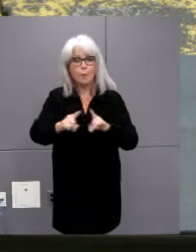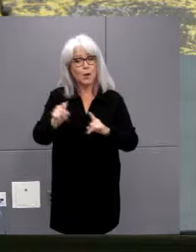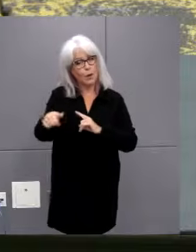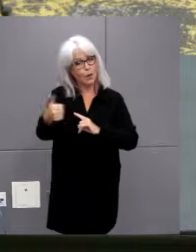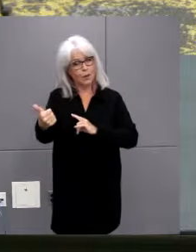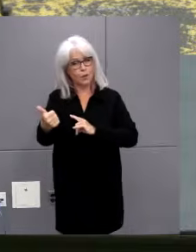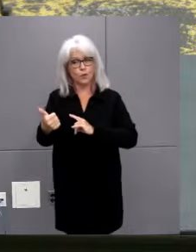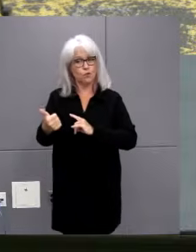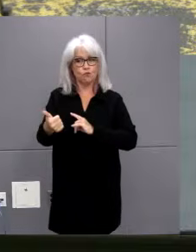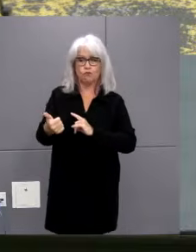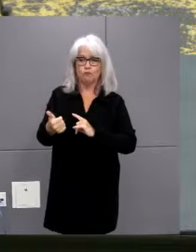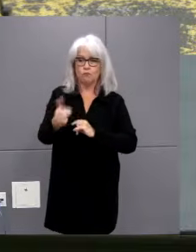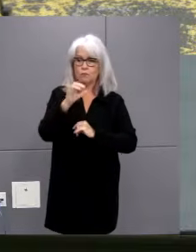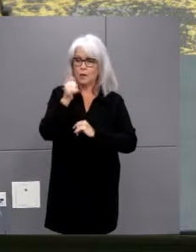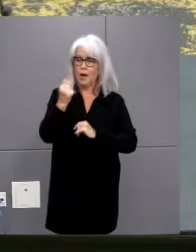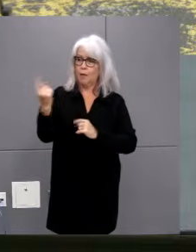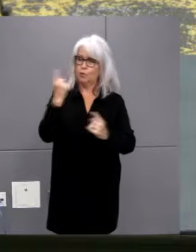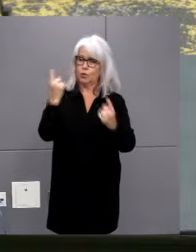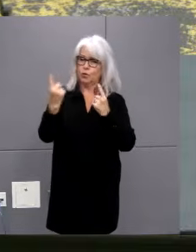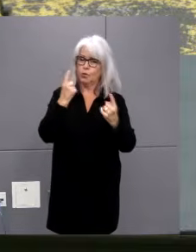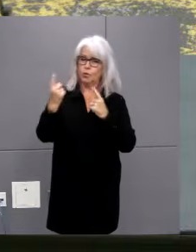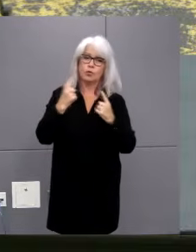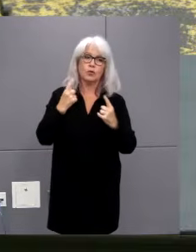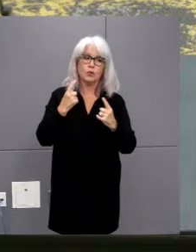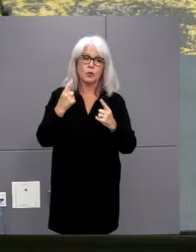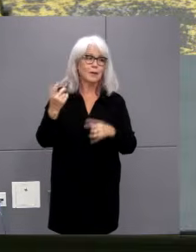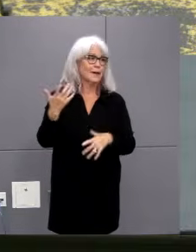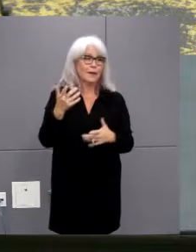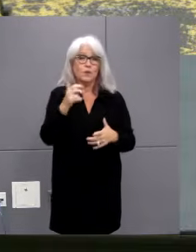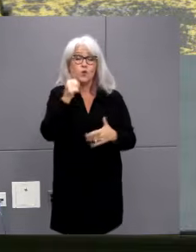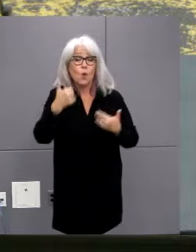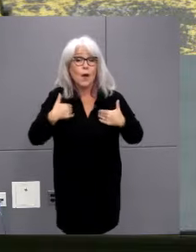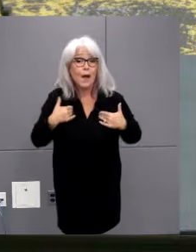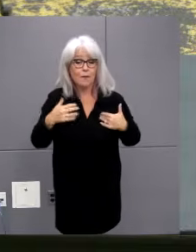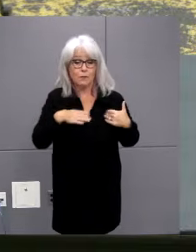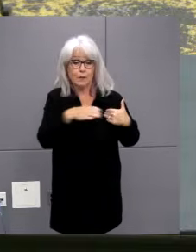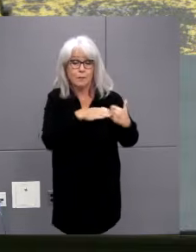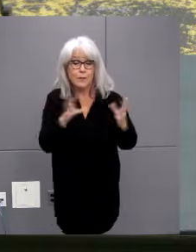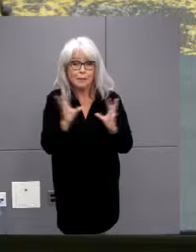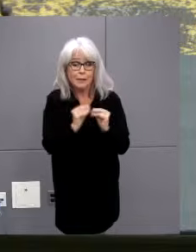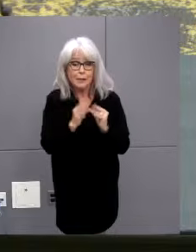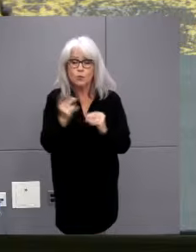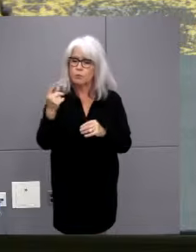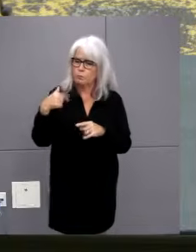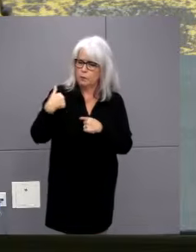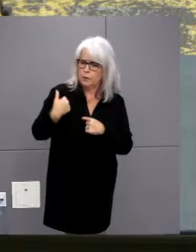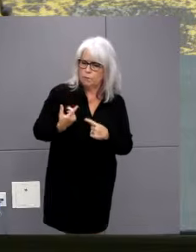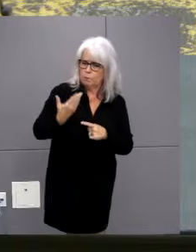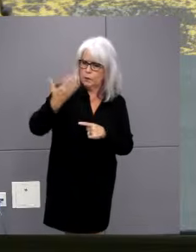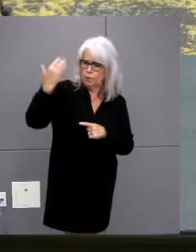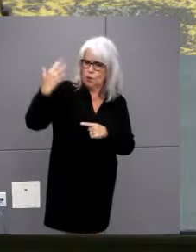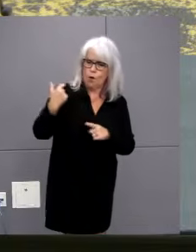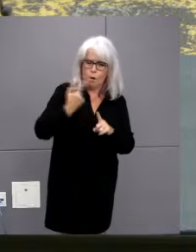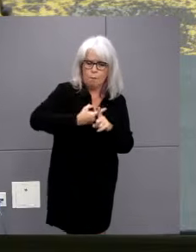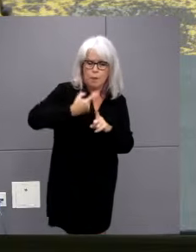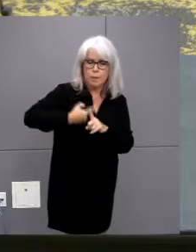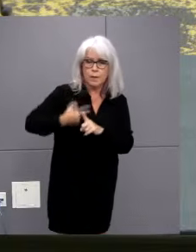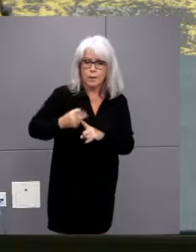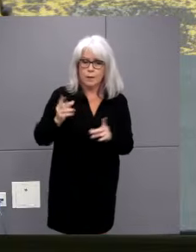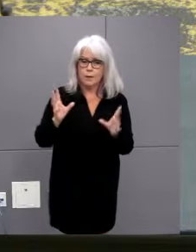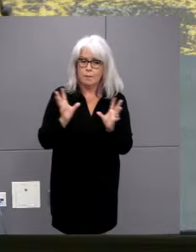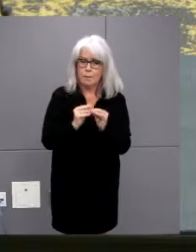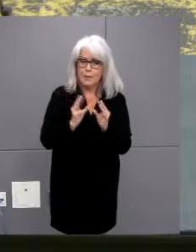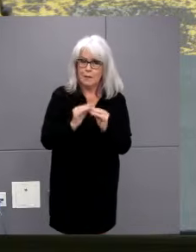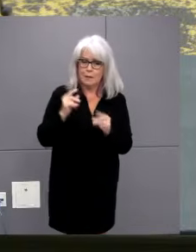don't come. There's not regular, we don't have the committee meetings there anymore, right? We used to have monthly committee meetings in that room, and we haven't had